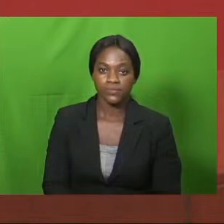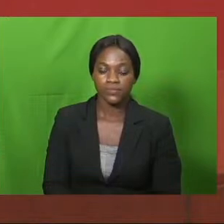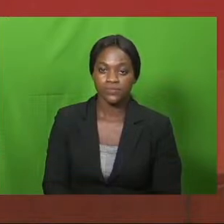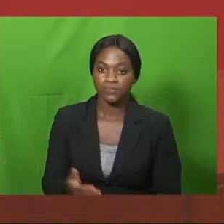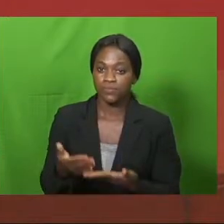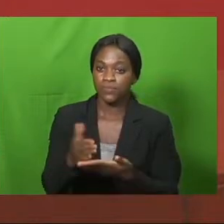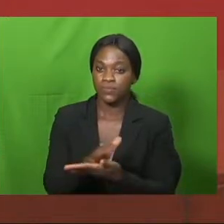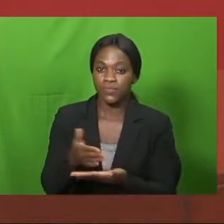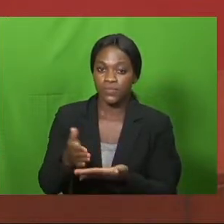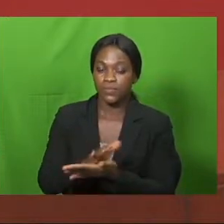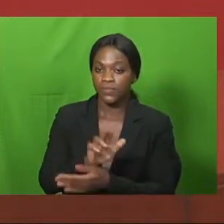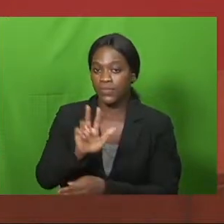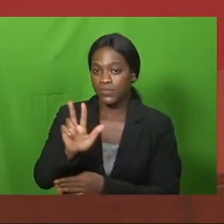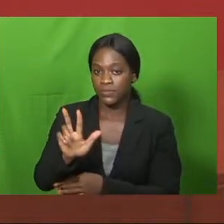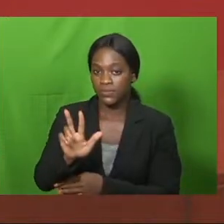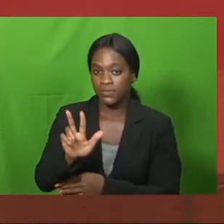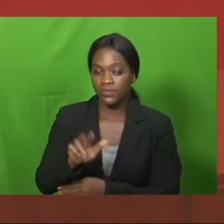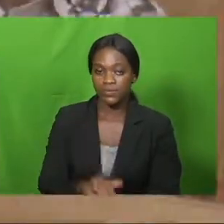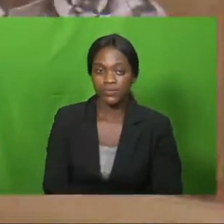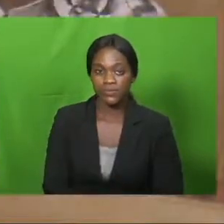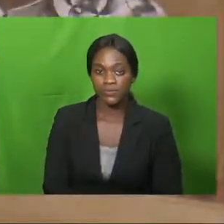Page 3.